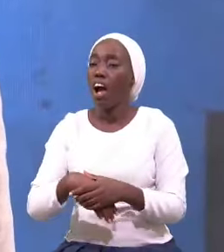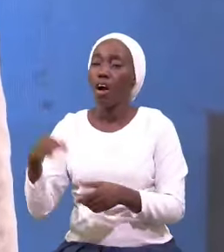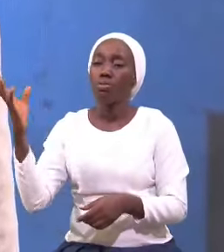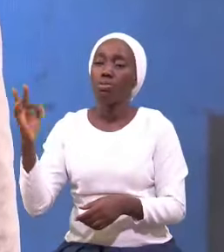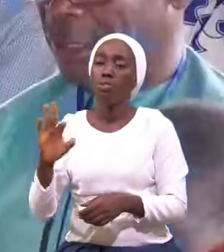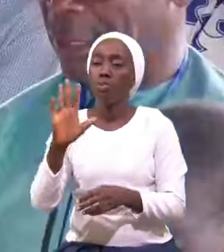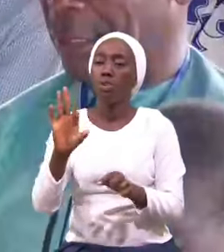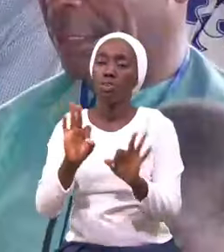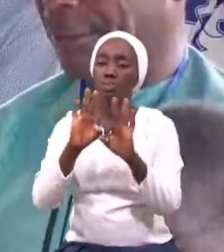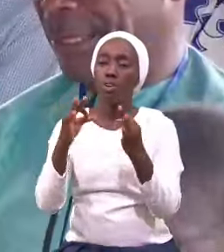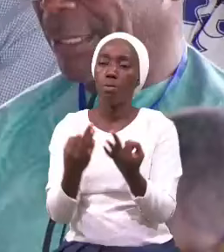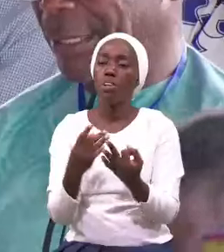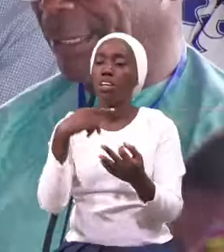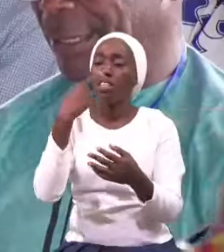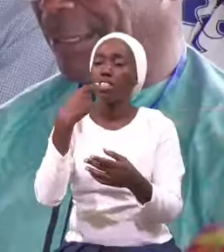Give a good amen.